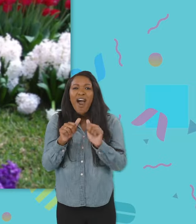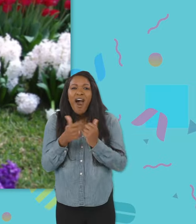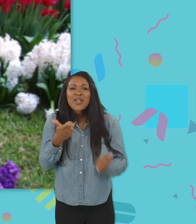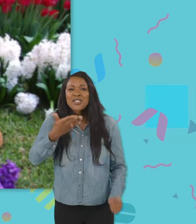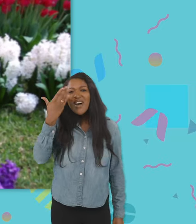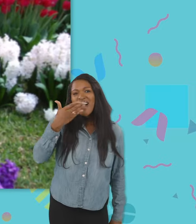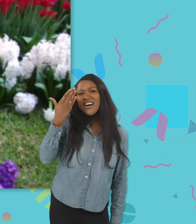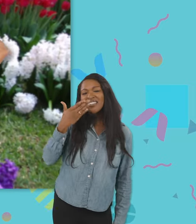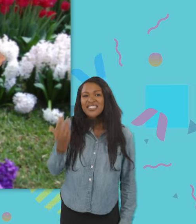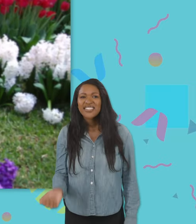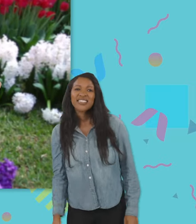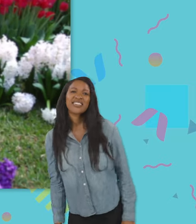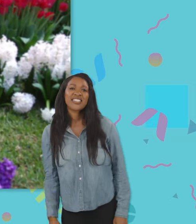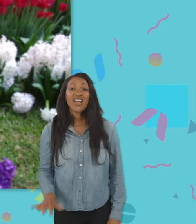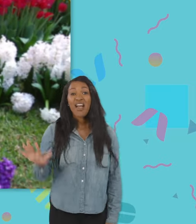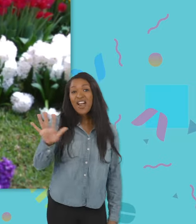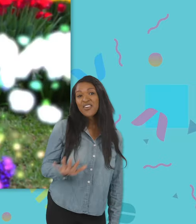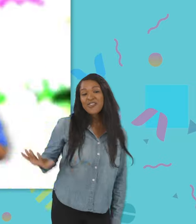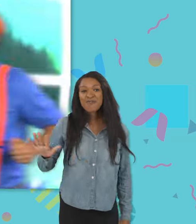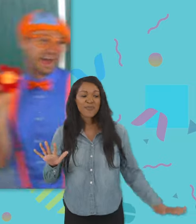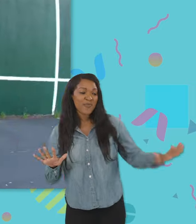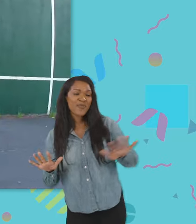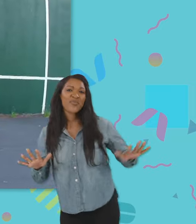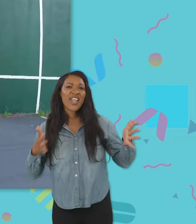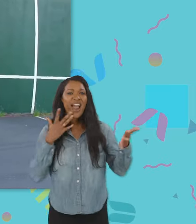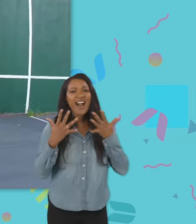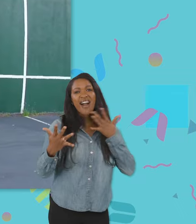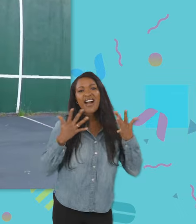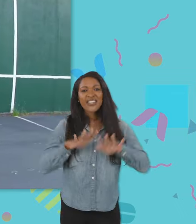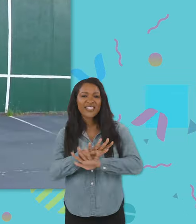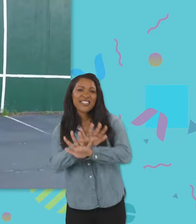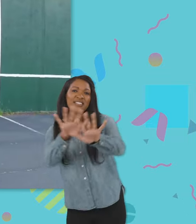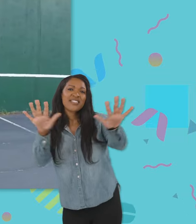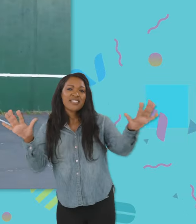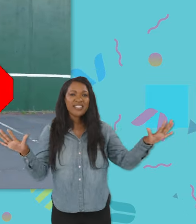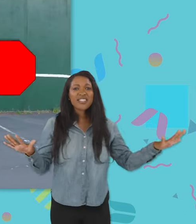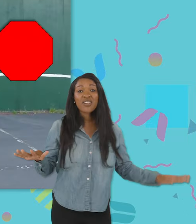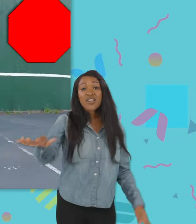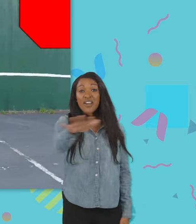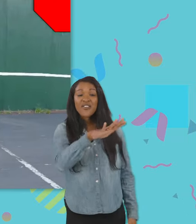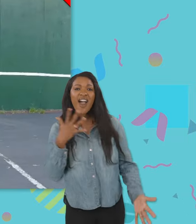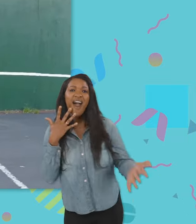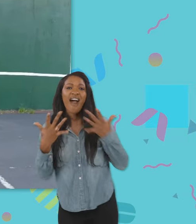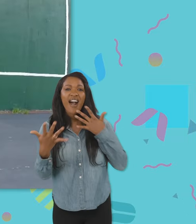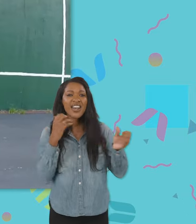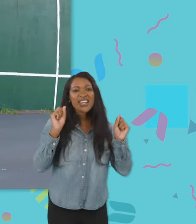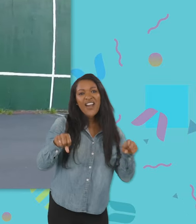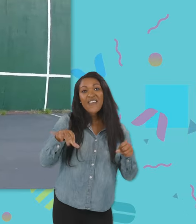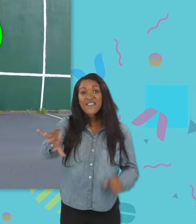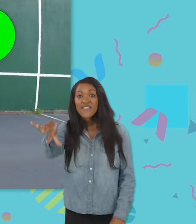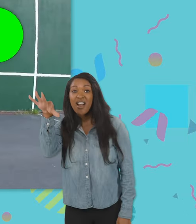just love the way they smell. Everywhere you look, there's colors all around. Anywhere you